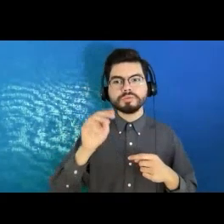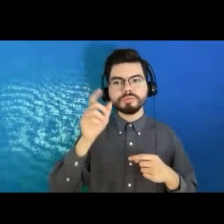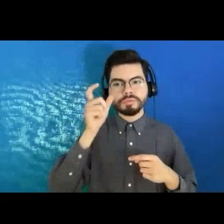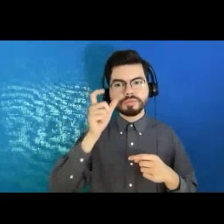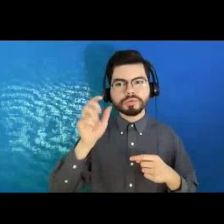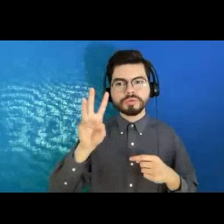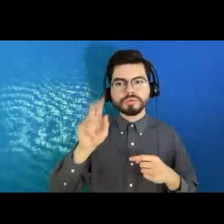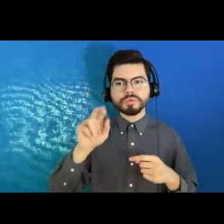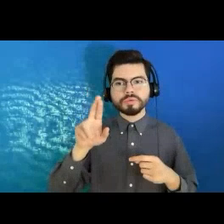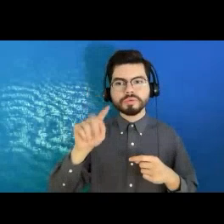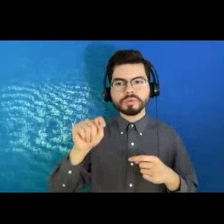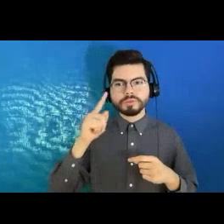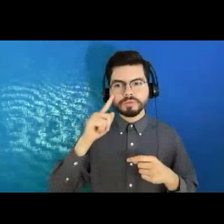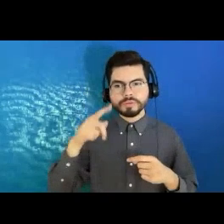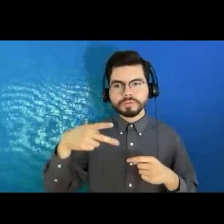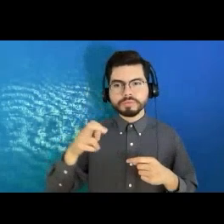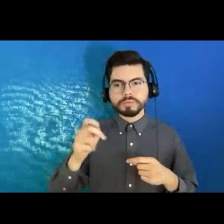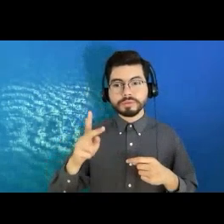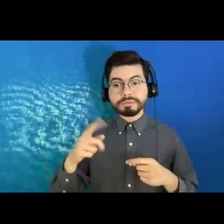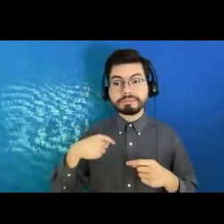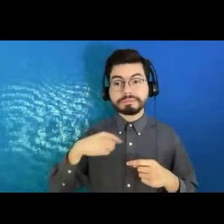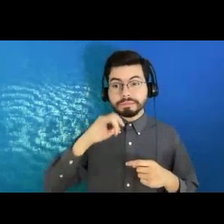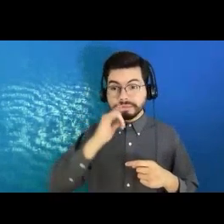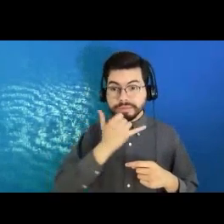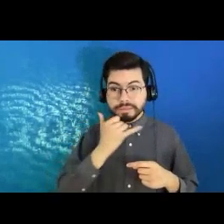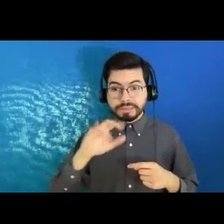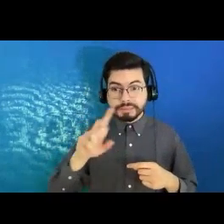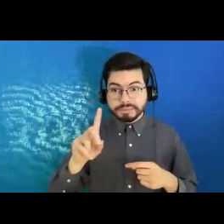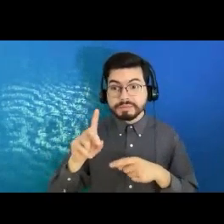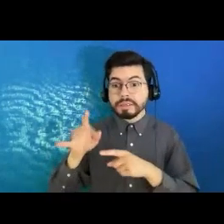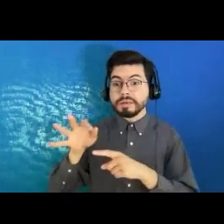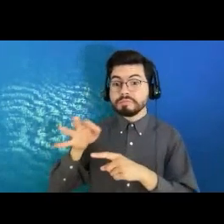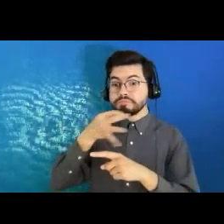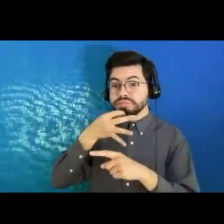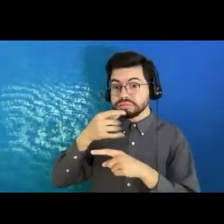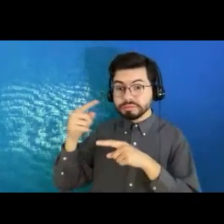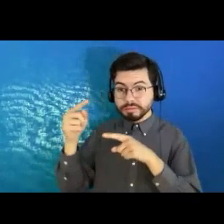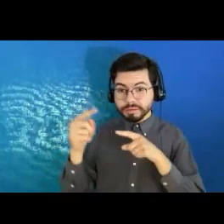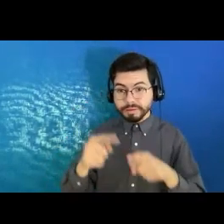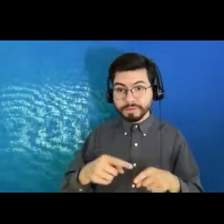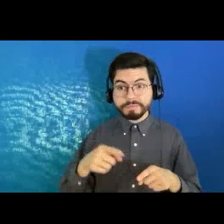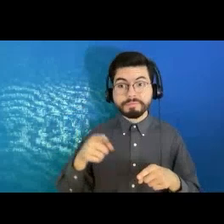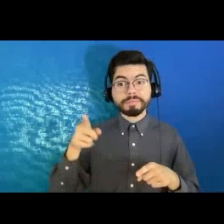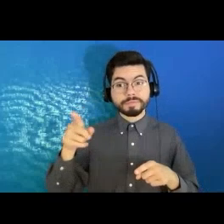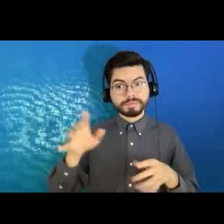was because I mis-ID'd them, and the expert came along and put a new name on it.